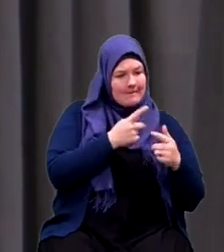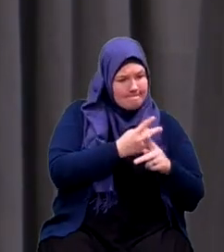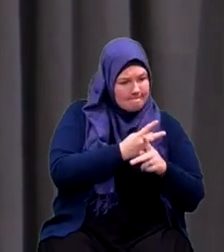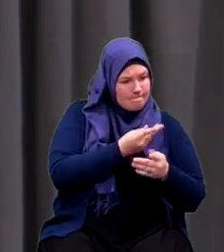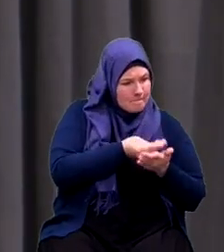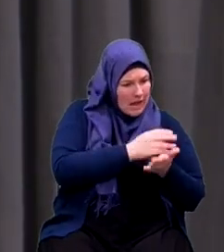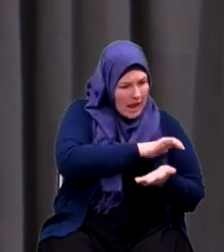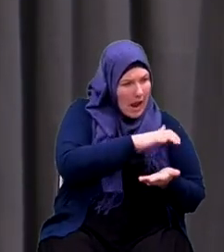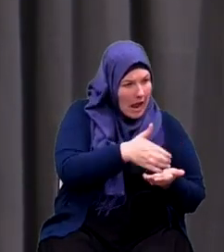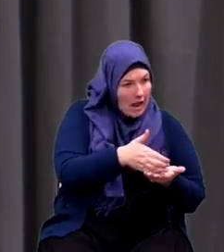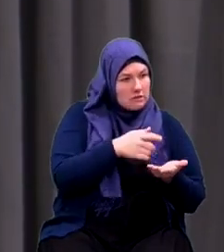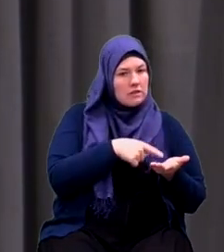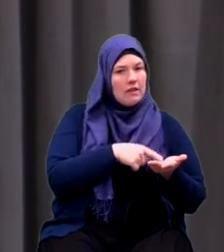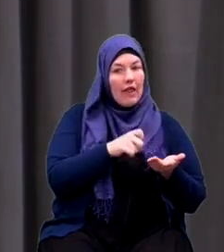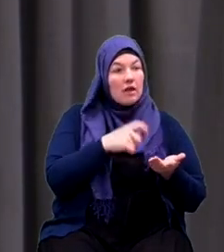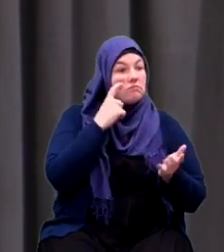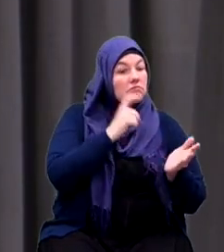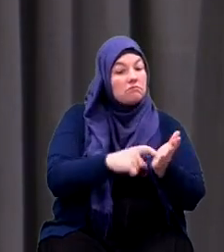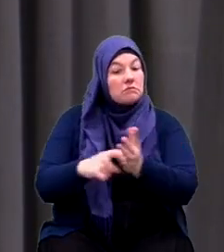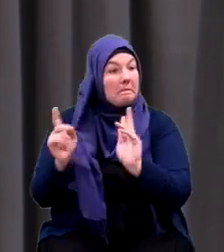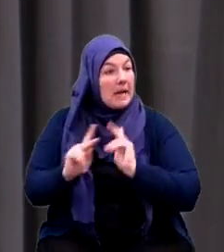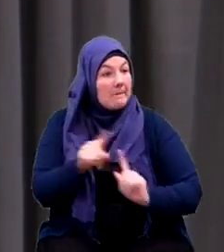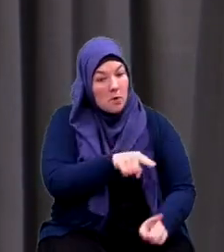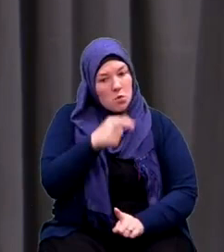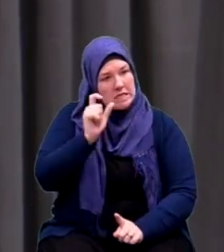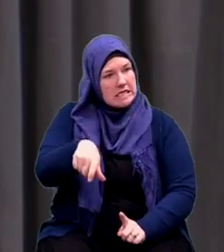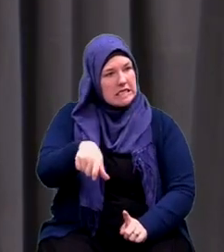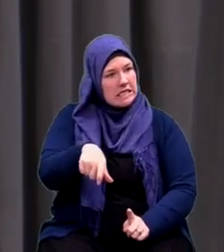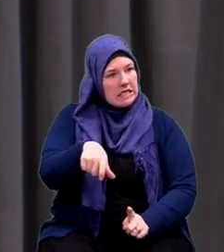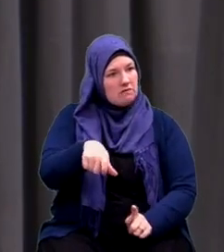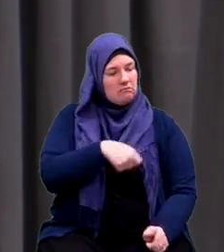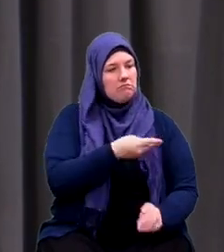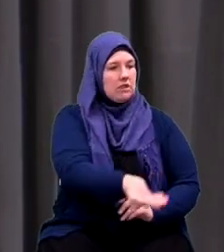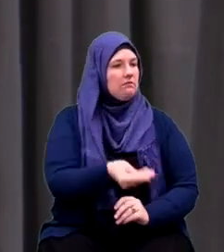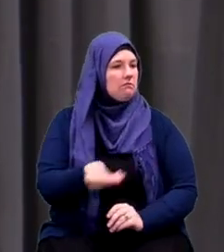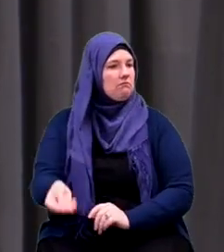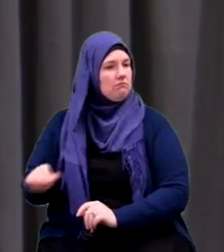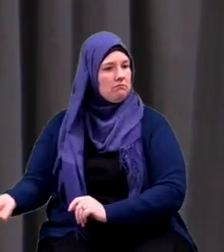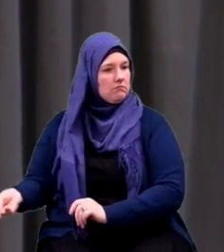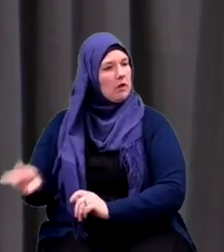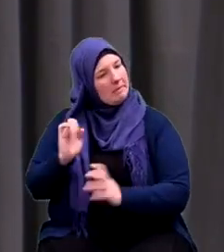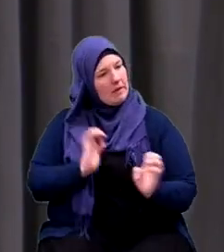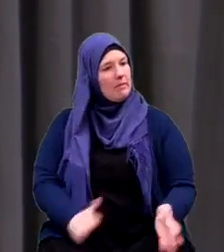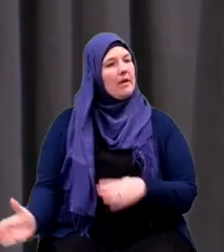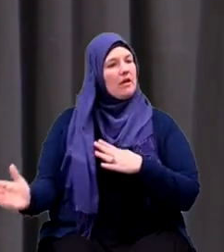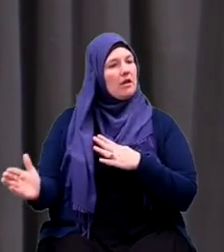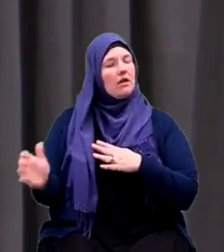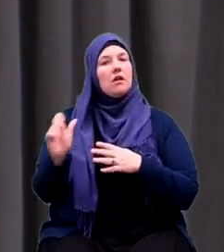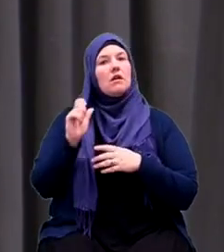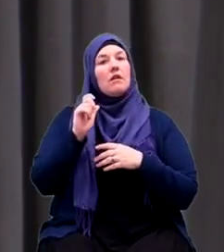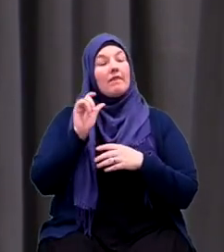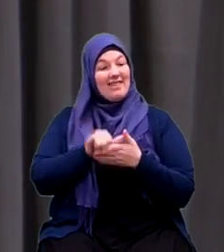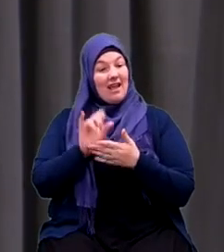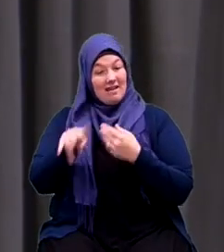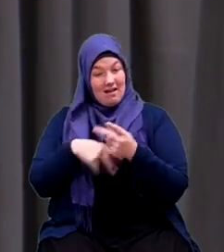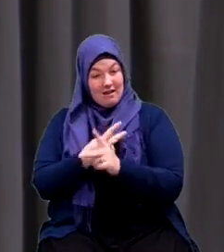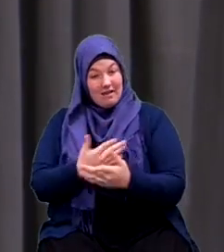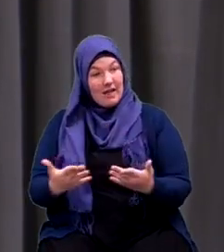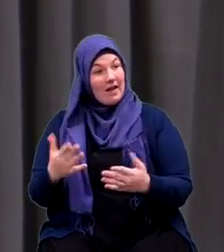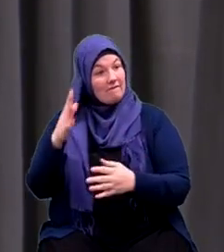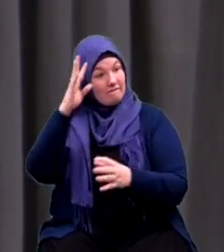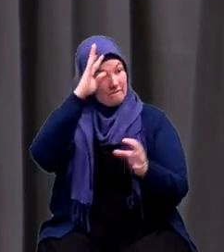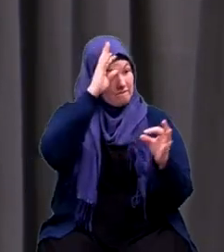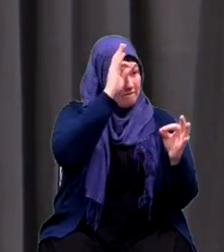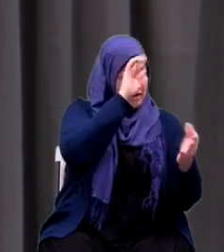to get to define those sources, those basic sources, faith,